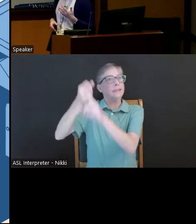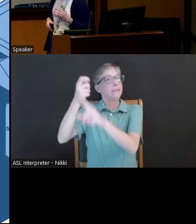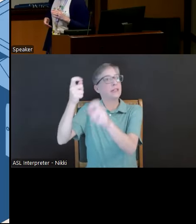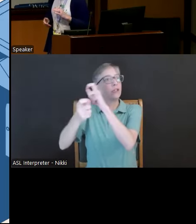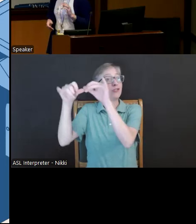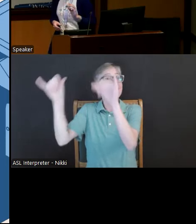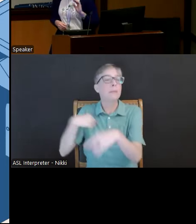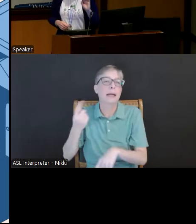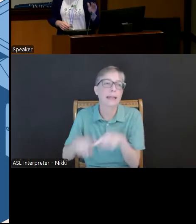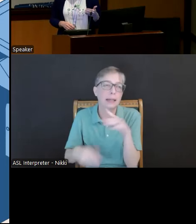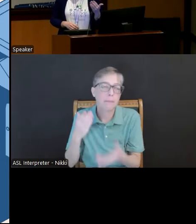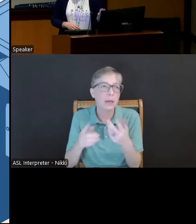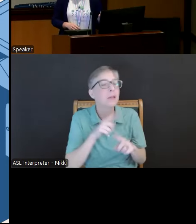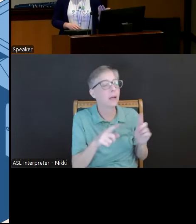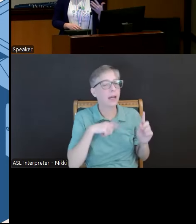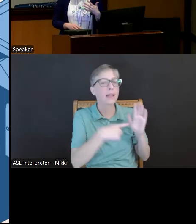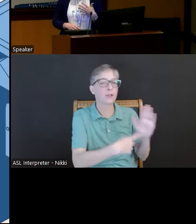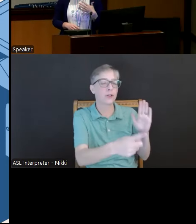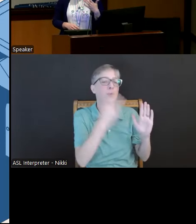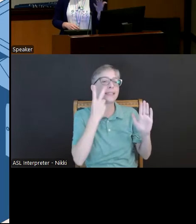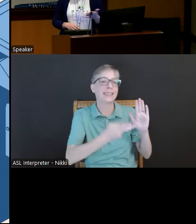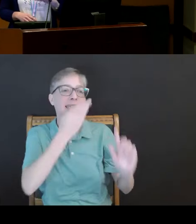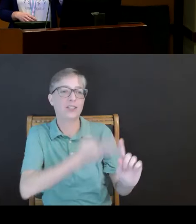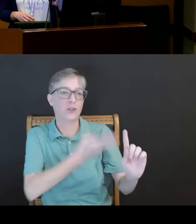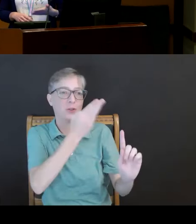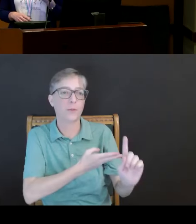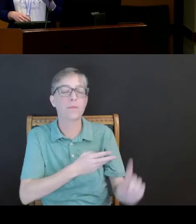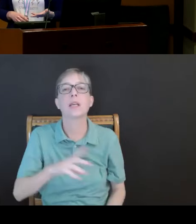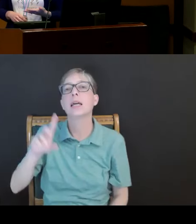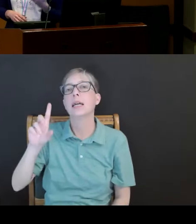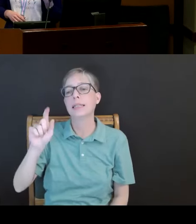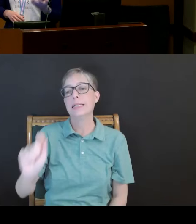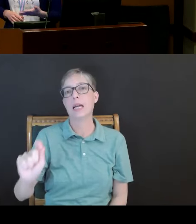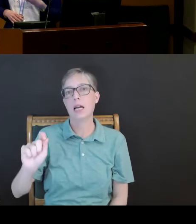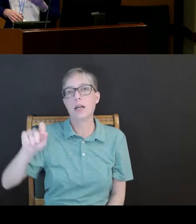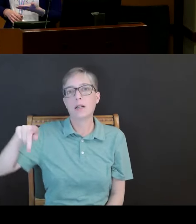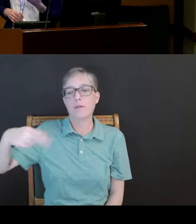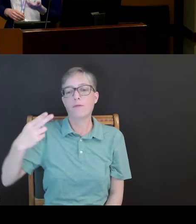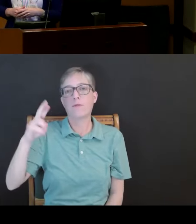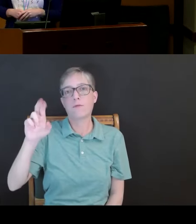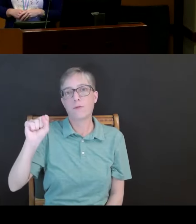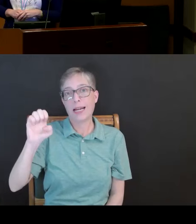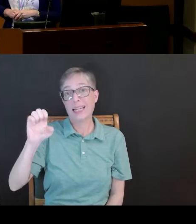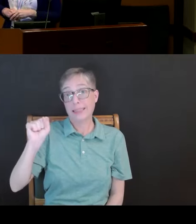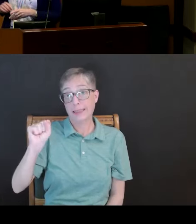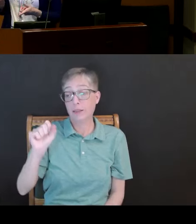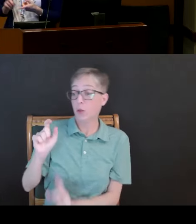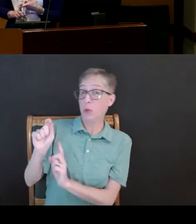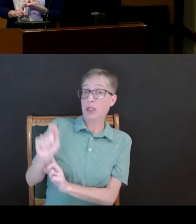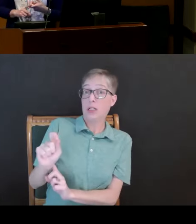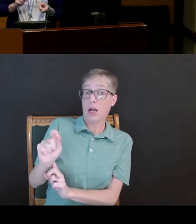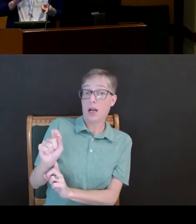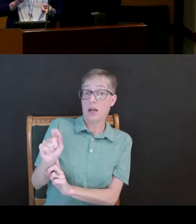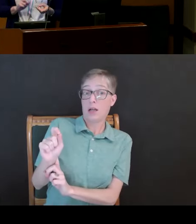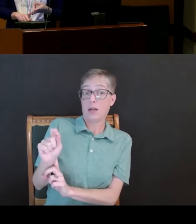on dot phrases. So it used to be dot pref name was the only way to pull in somebody from the preferred name category. Now,